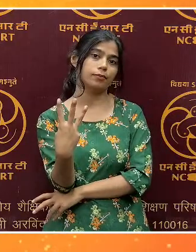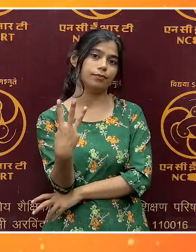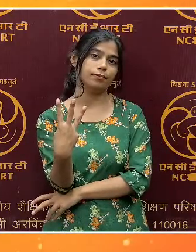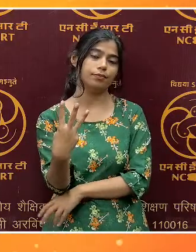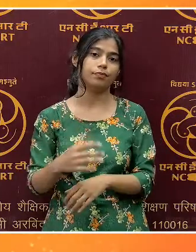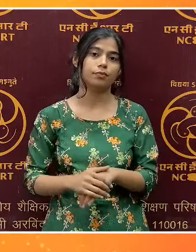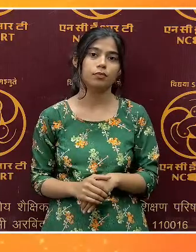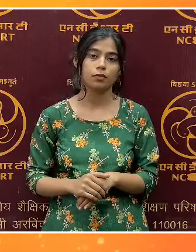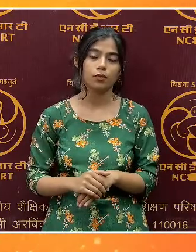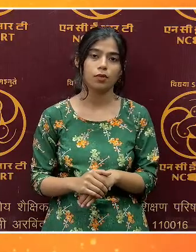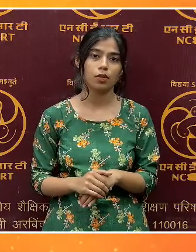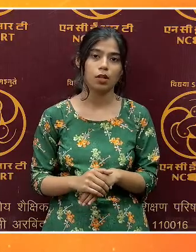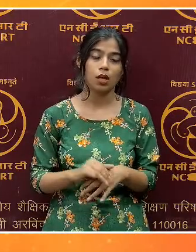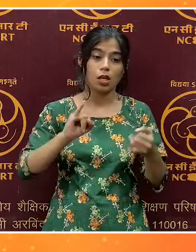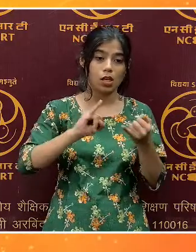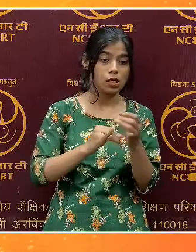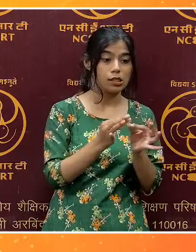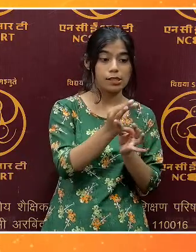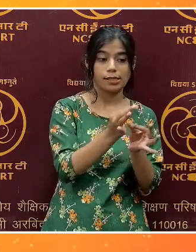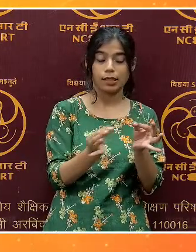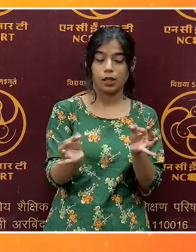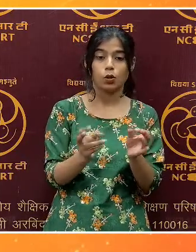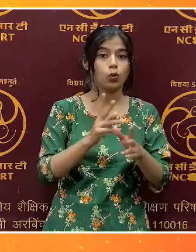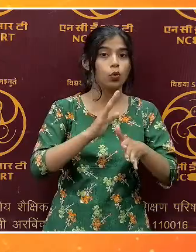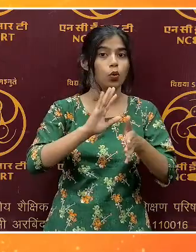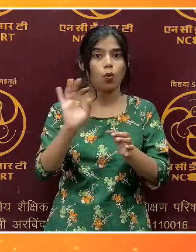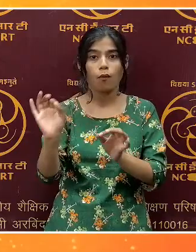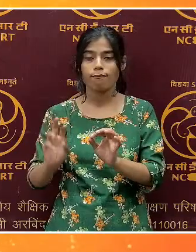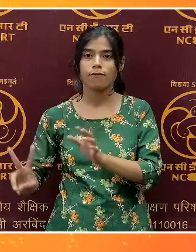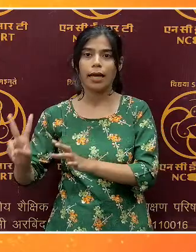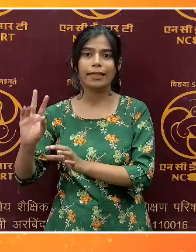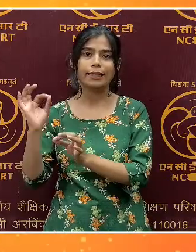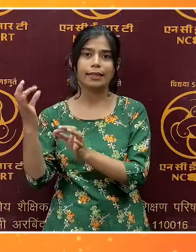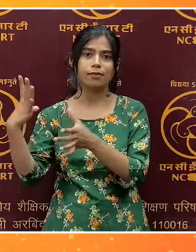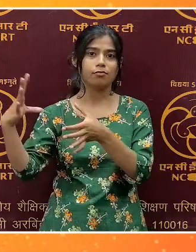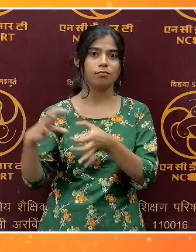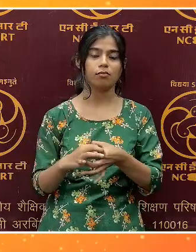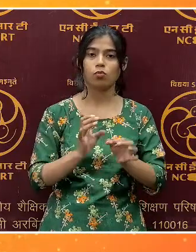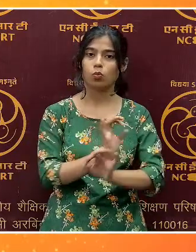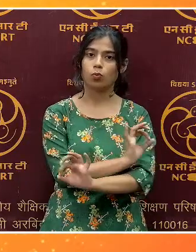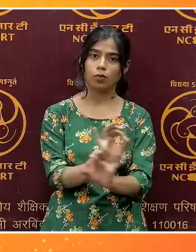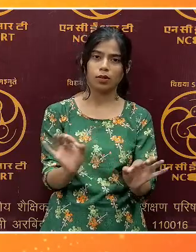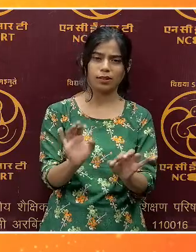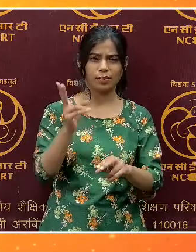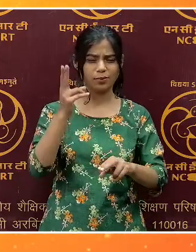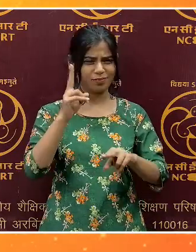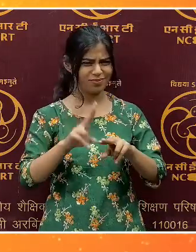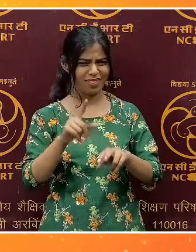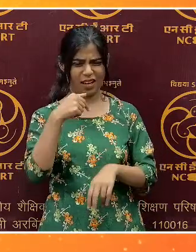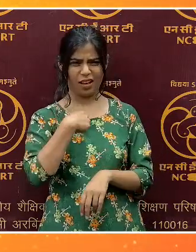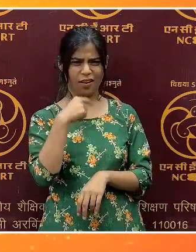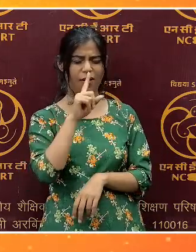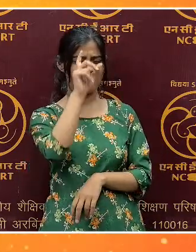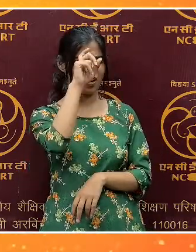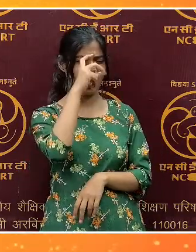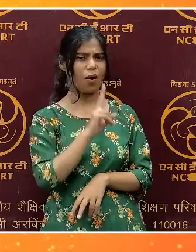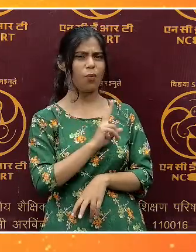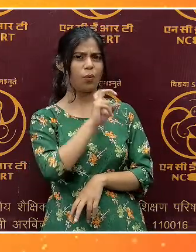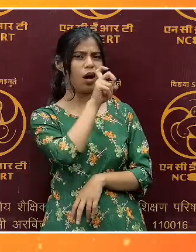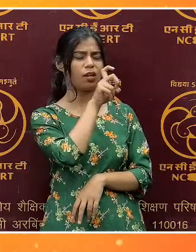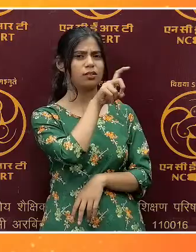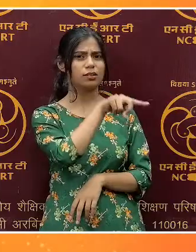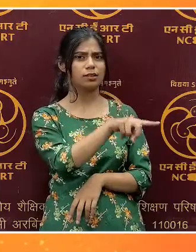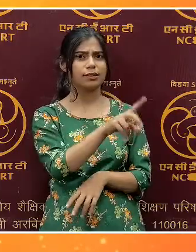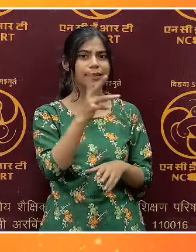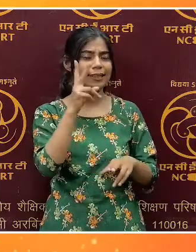scalars, not for vectors, as we will see later. So, here I would like to ask a question, sir. Since we are building on the